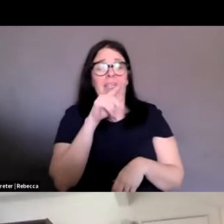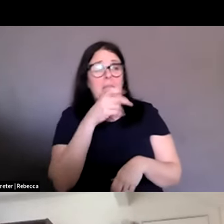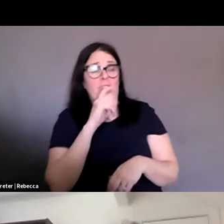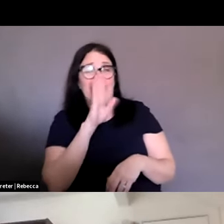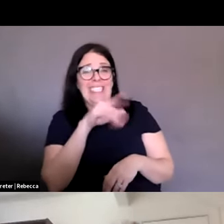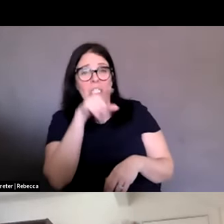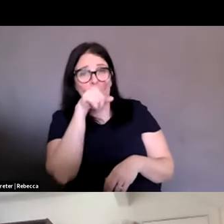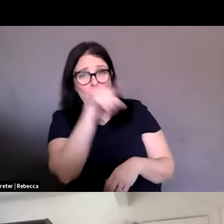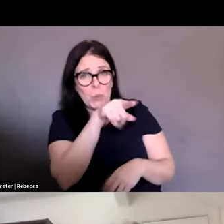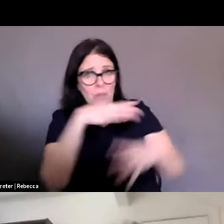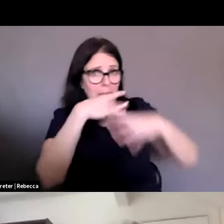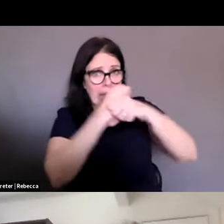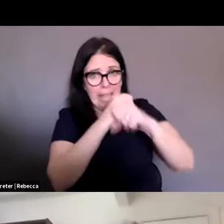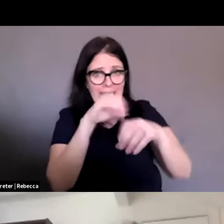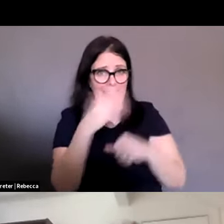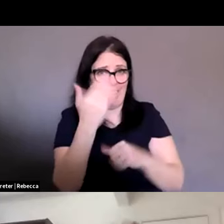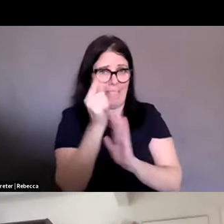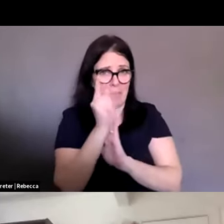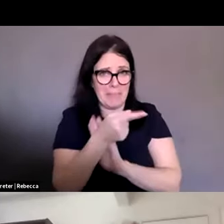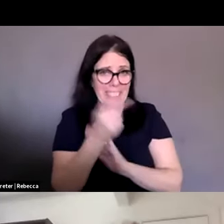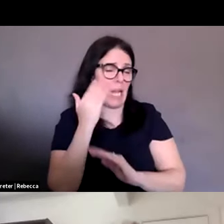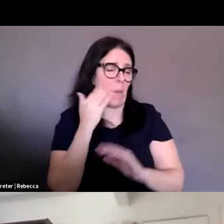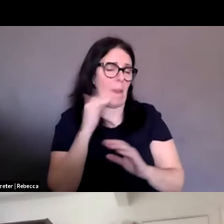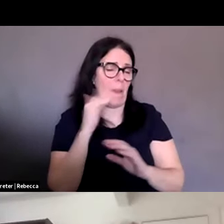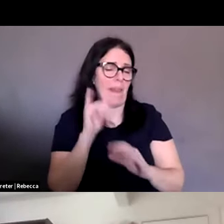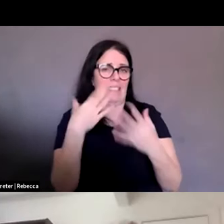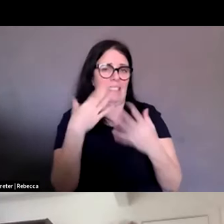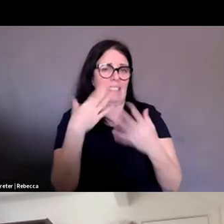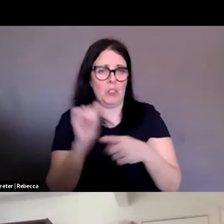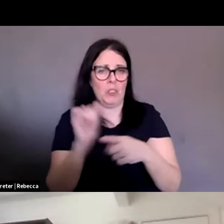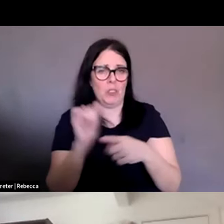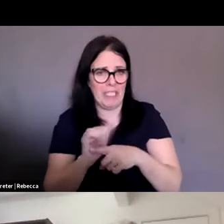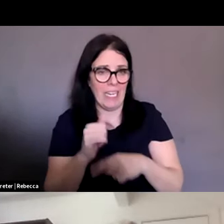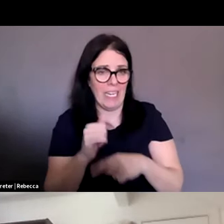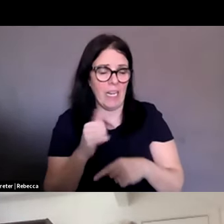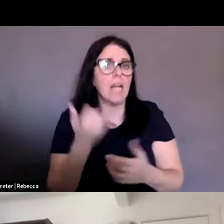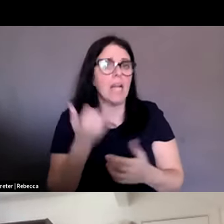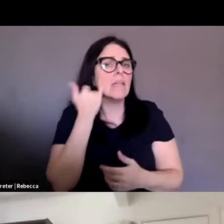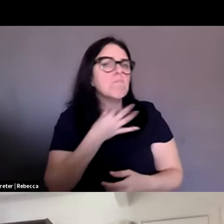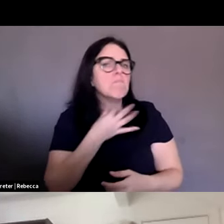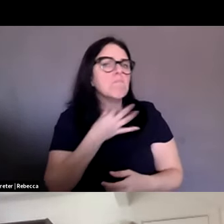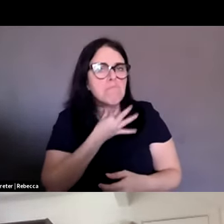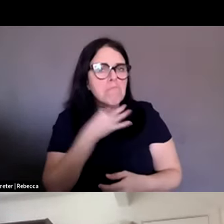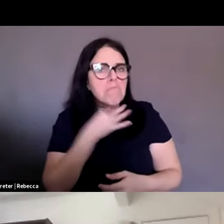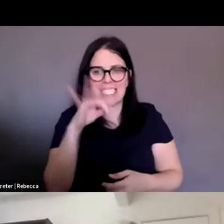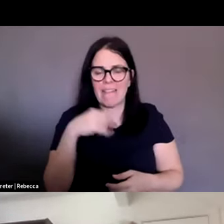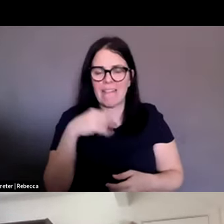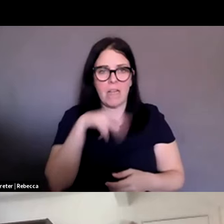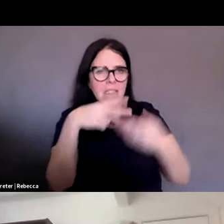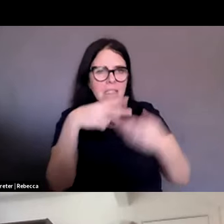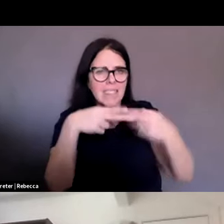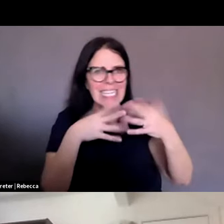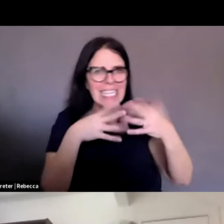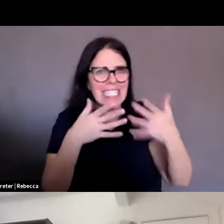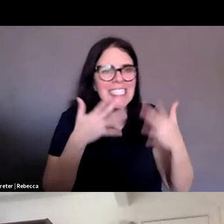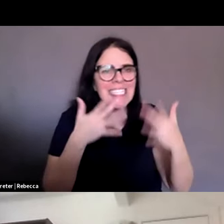to use the safer. How long, I guess, if I'm a practitioner, you could get overwhelmed looking at the slides. Mm-hmm. And I guess